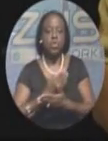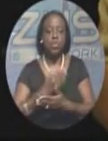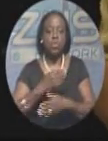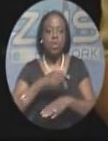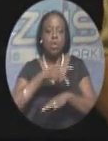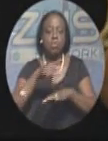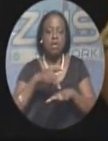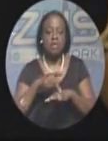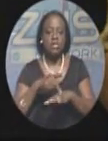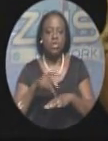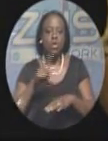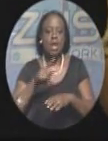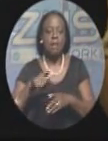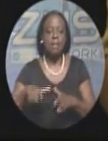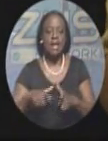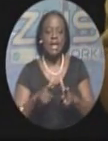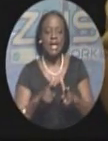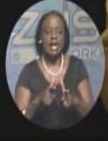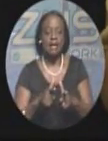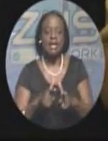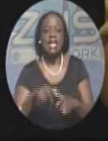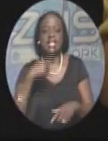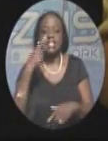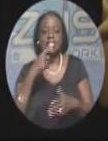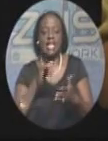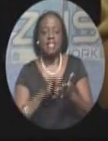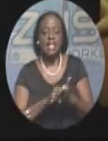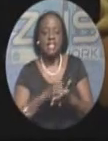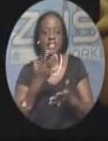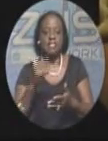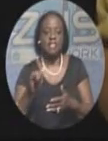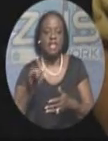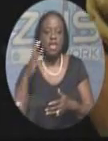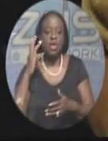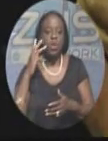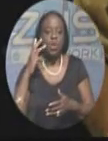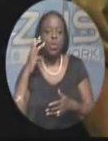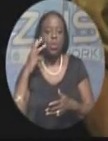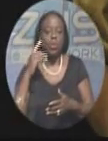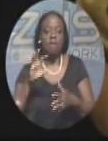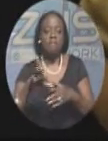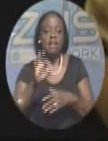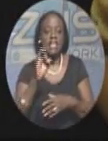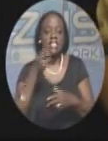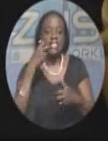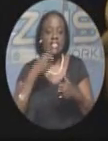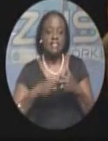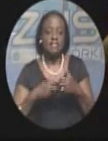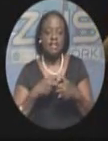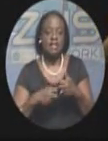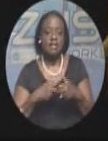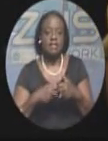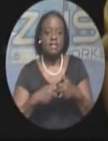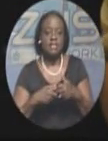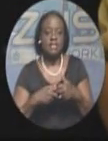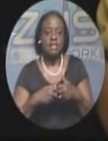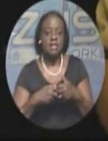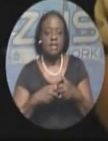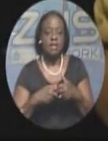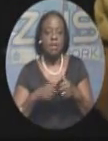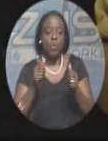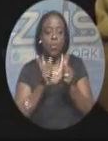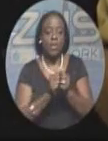Hannah Road, areas like that, indicating that they were experiencing difficulty with flooding and tidal